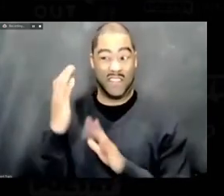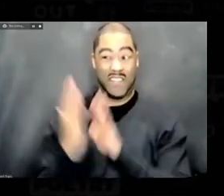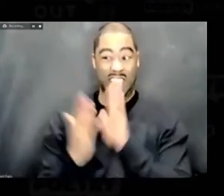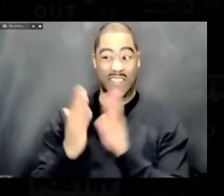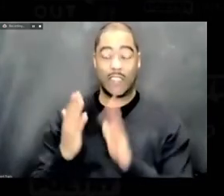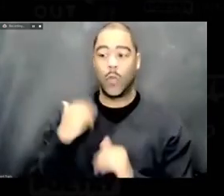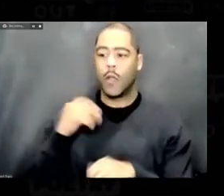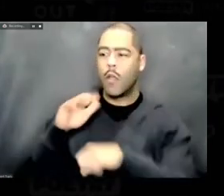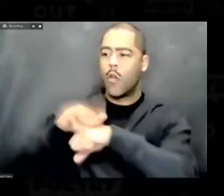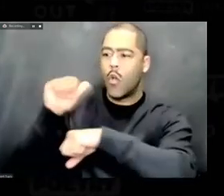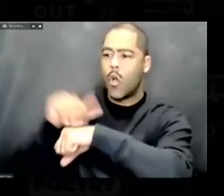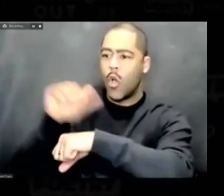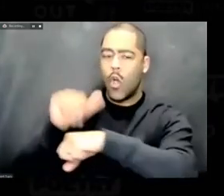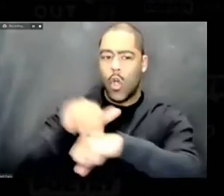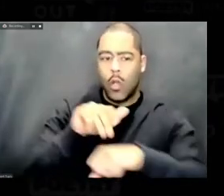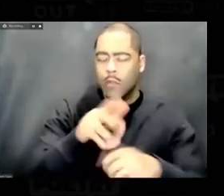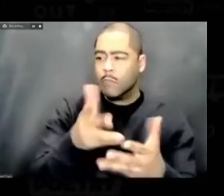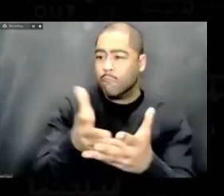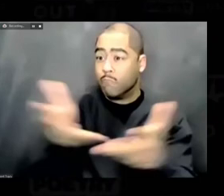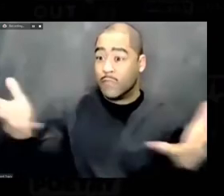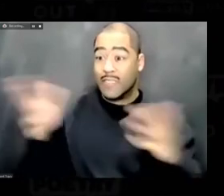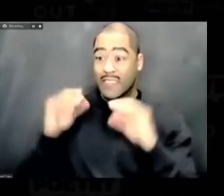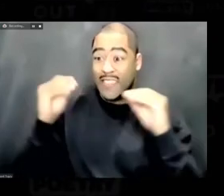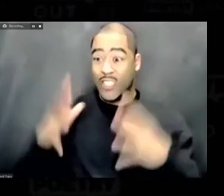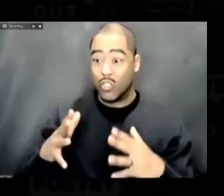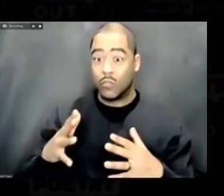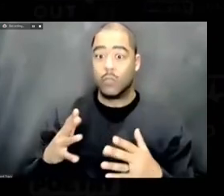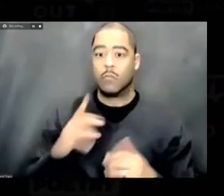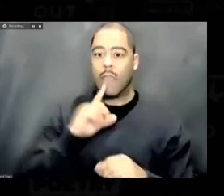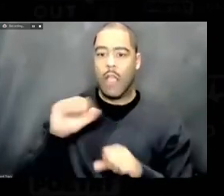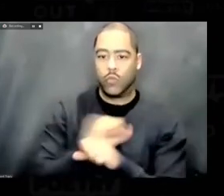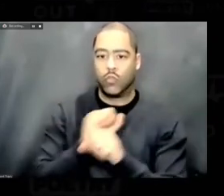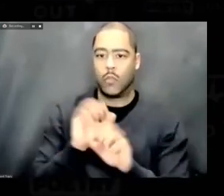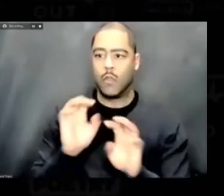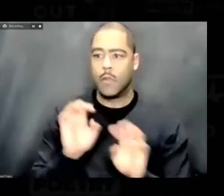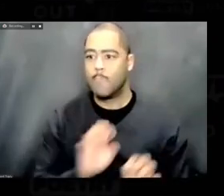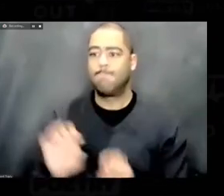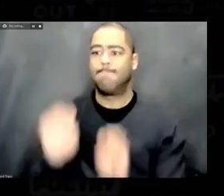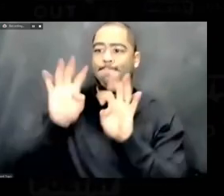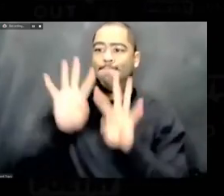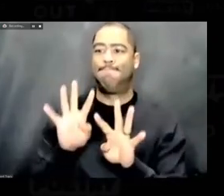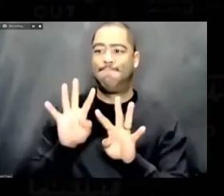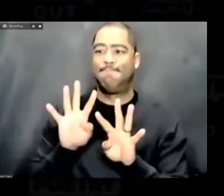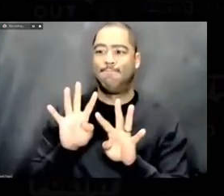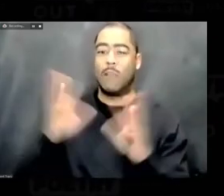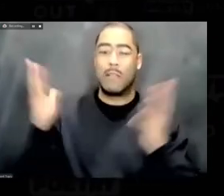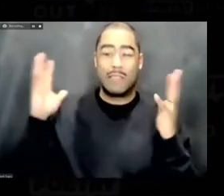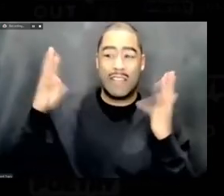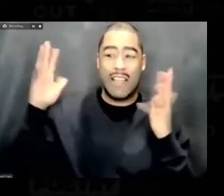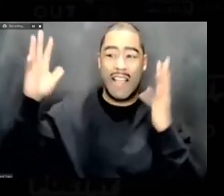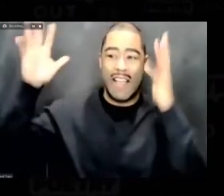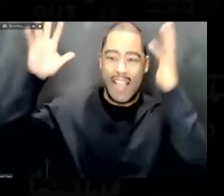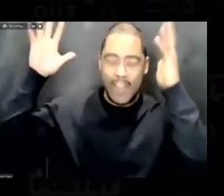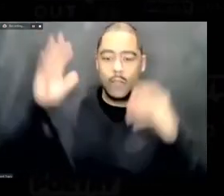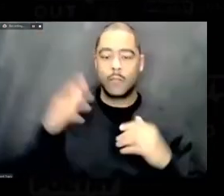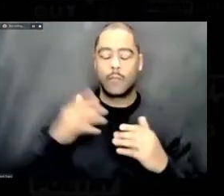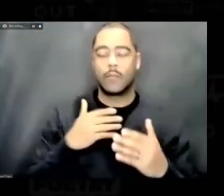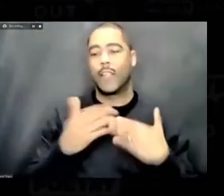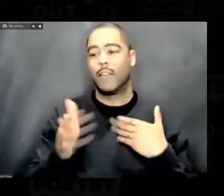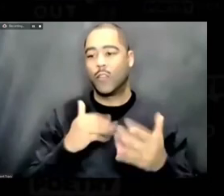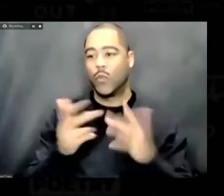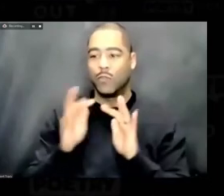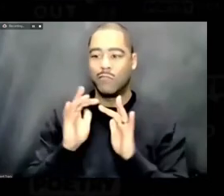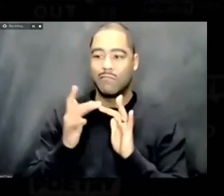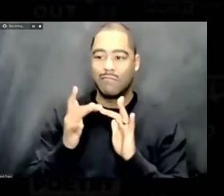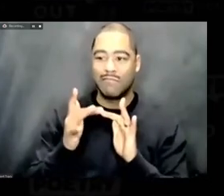community, to have everybody chime in with their own hands, with their own sound, and show their appreciation. So even though we are in